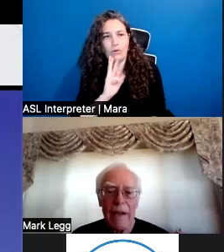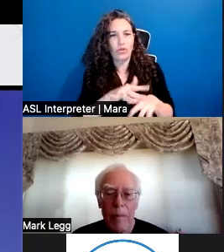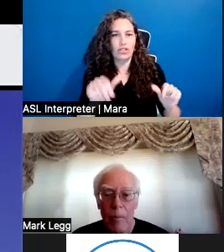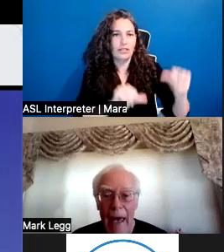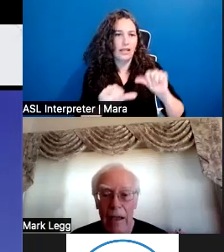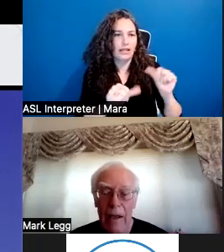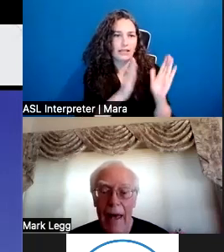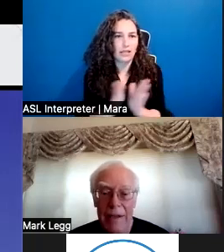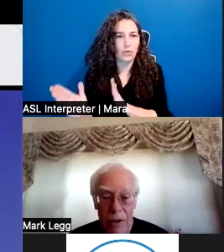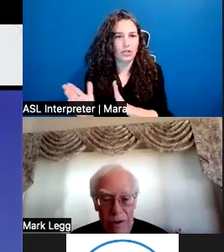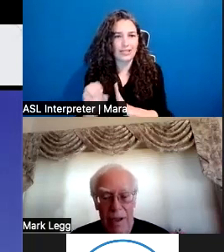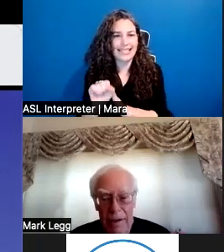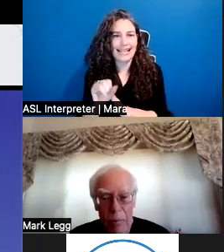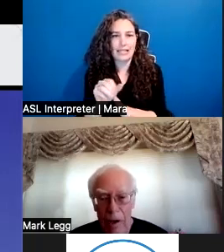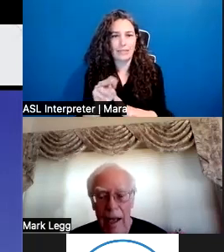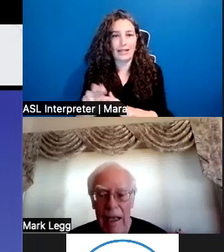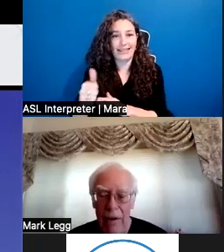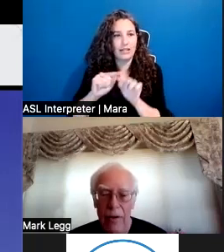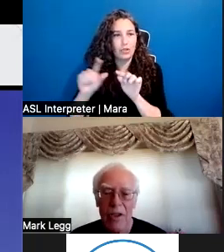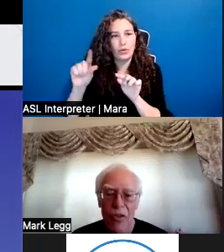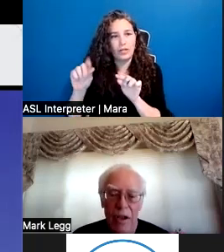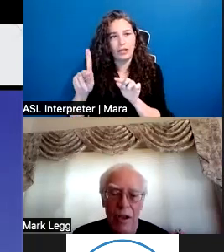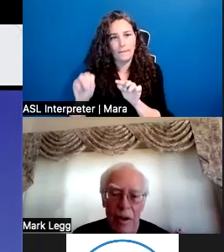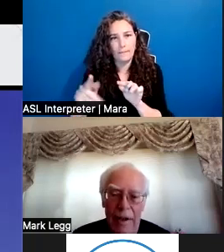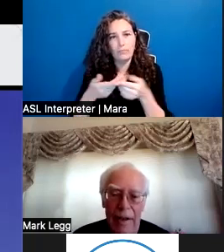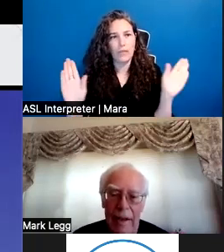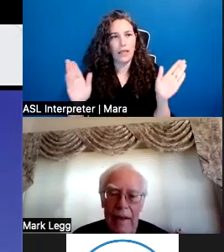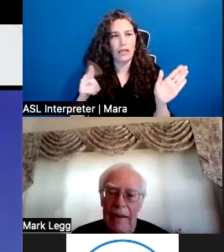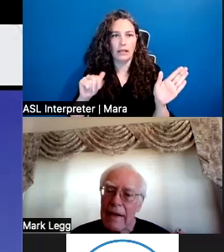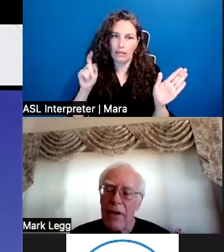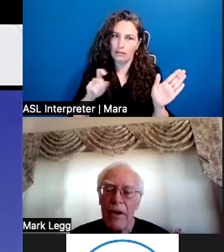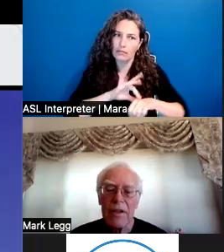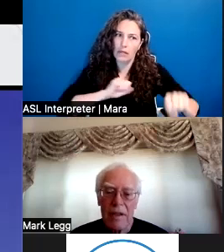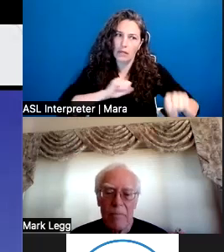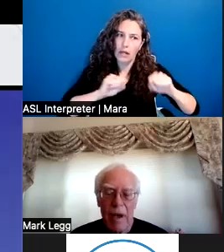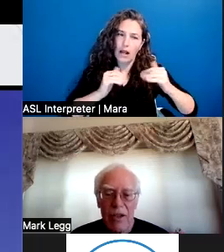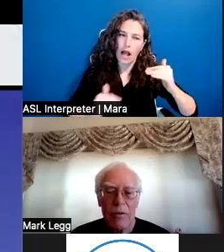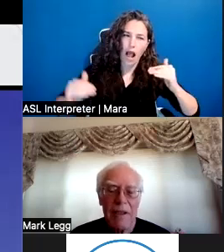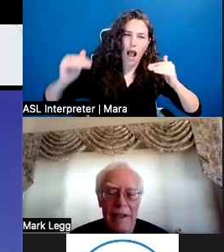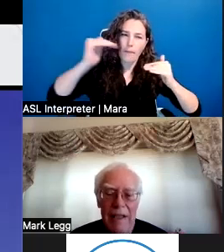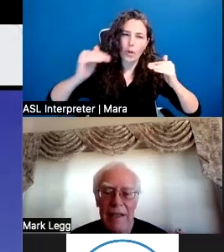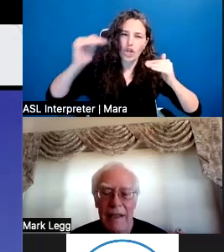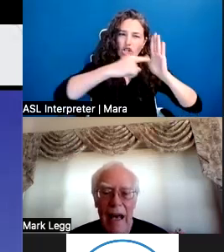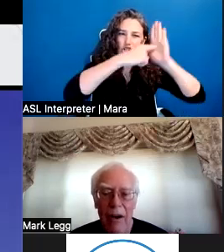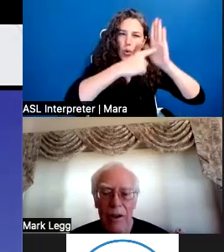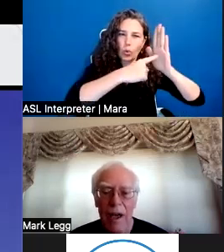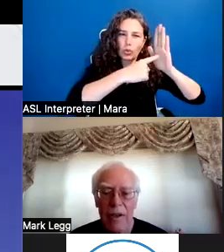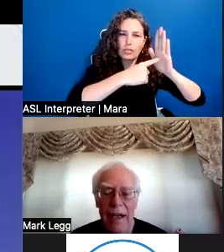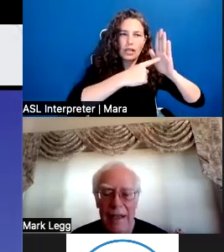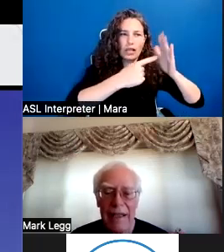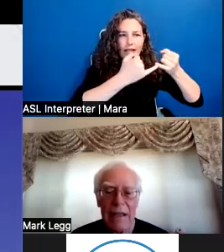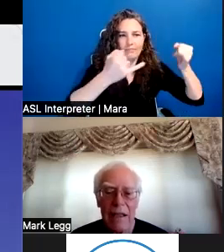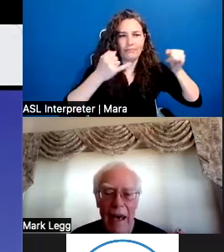earthquakes in the upper mantle. And that shows you that the borderland, even though it's thinner crust, there's special conditions that allow